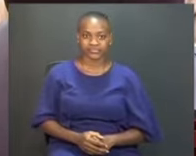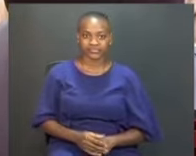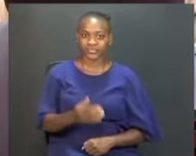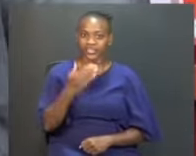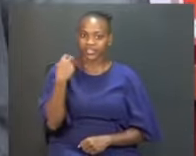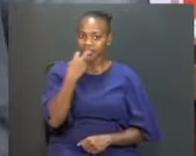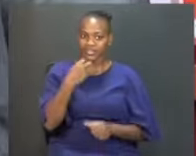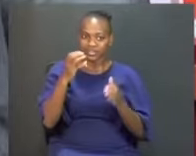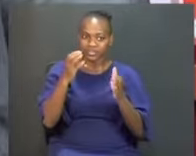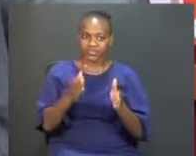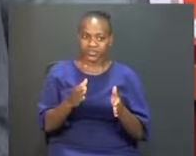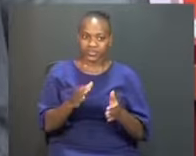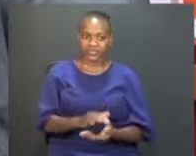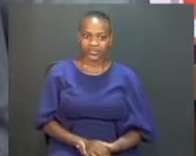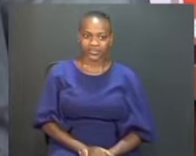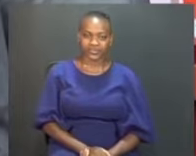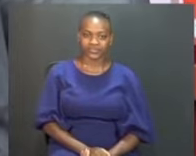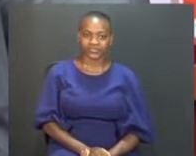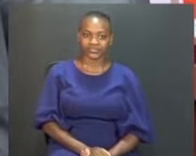you, Mr. Speaker.